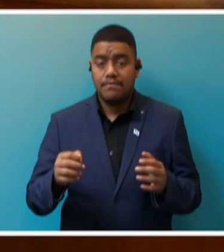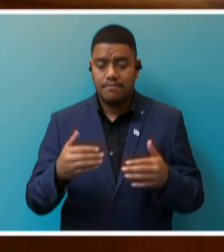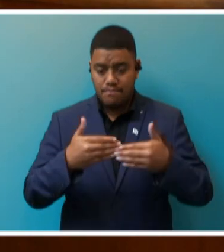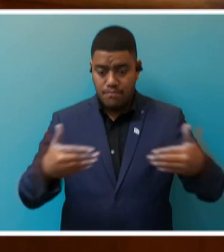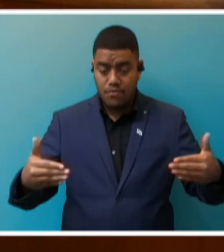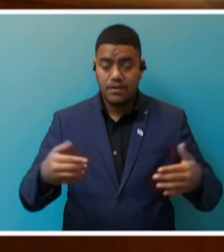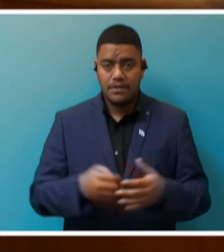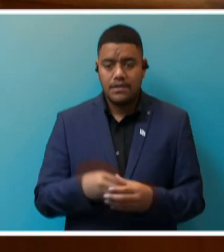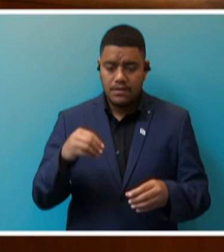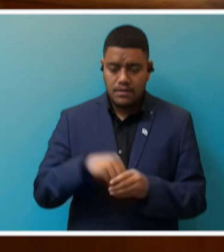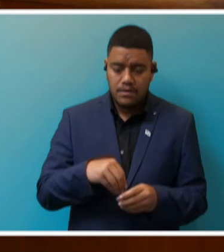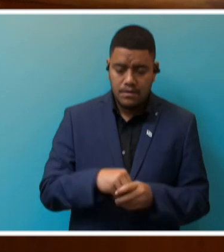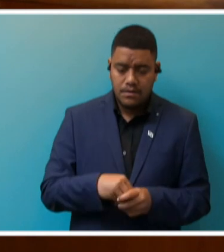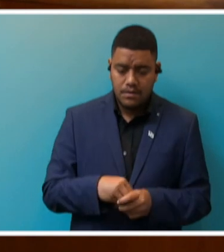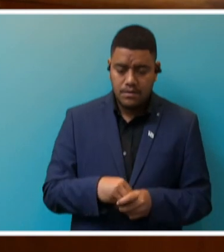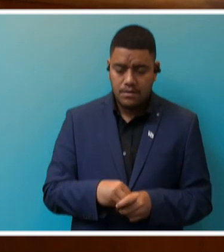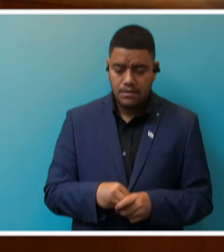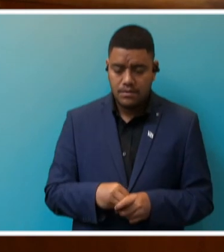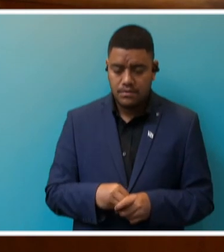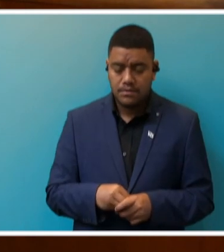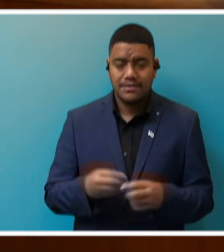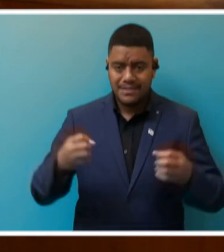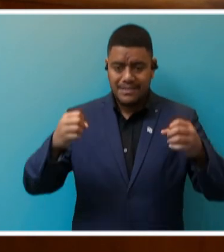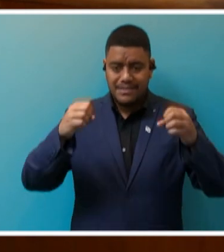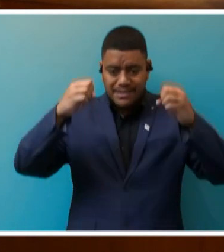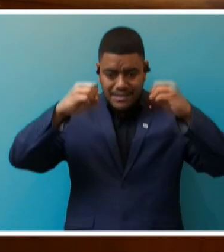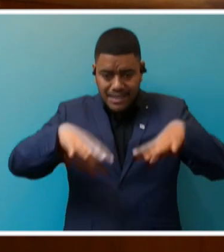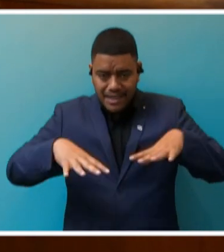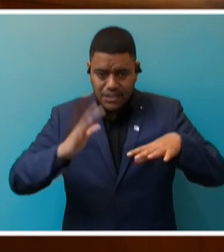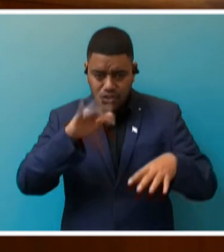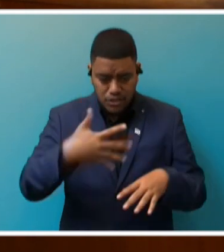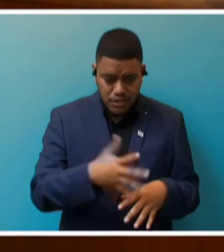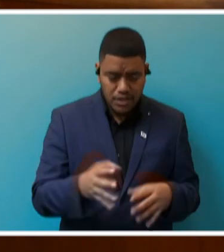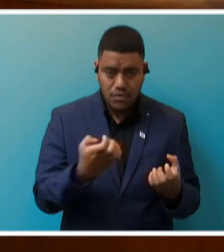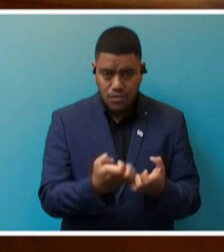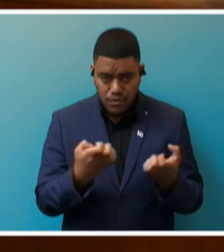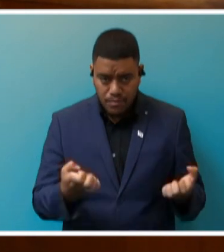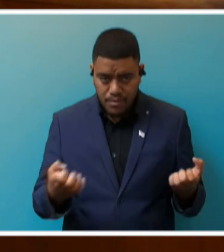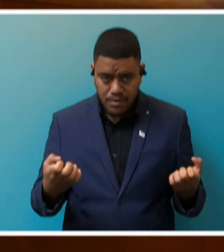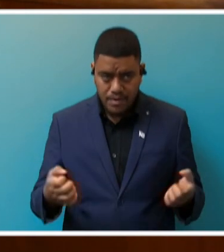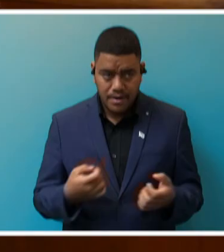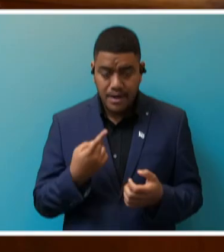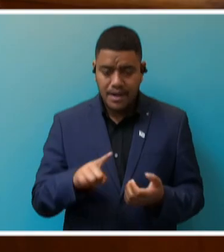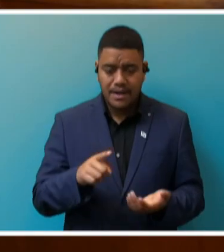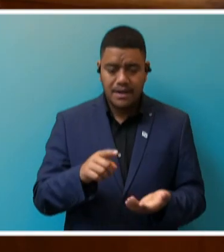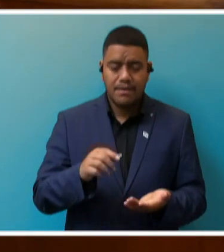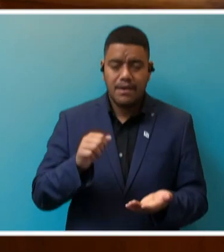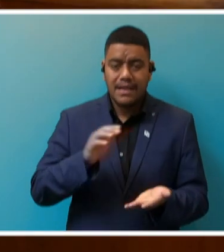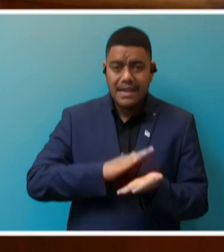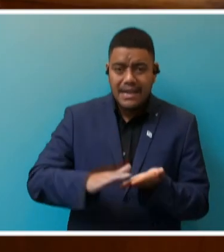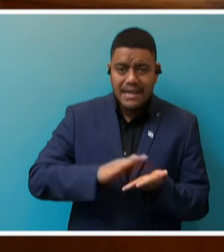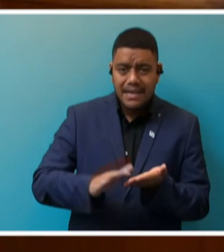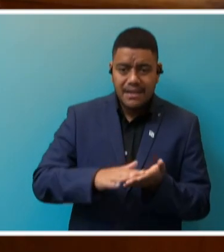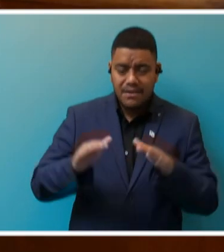This includes non-intrusive inspection scanners, weighing equipment, and container hygiene and laboratory